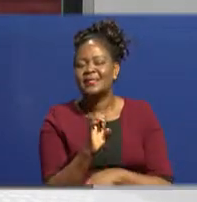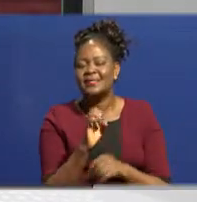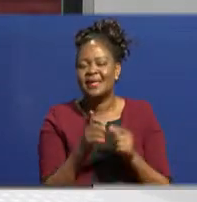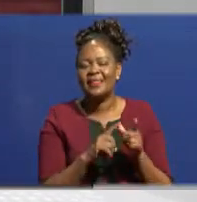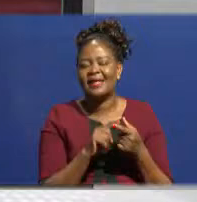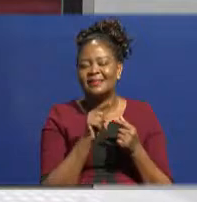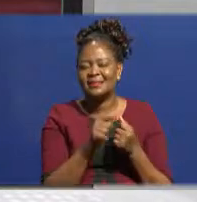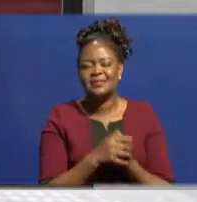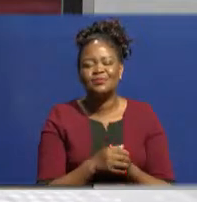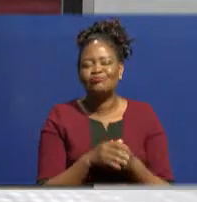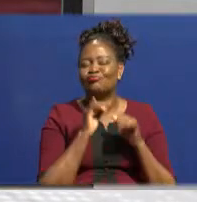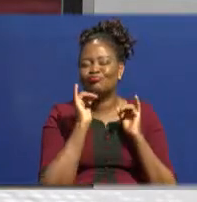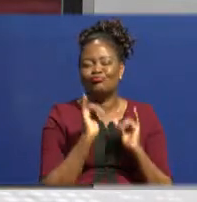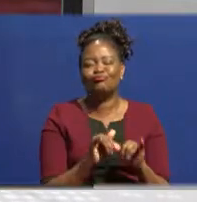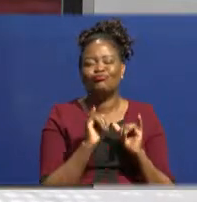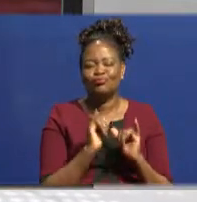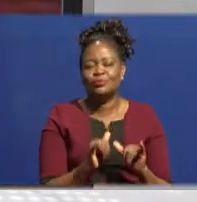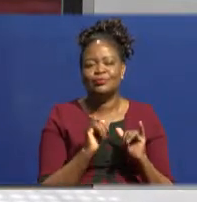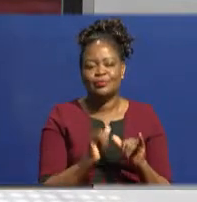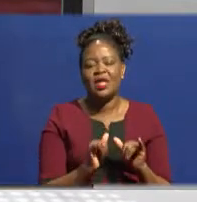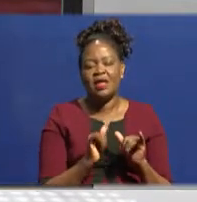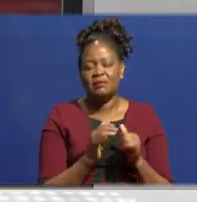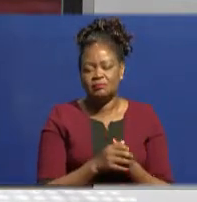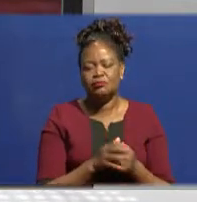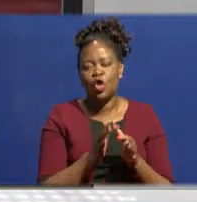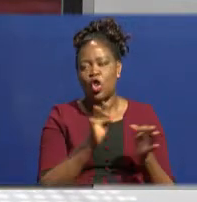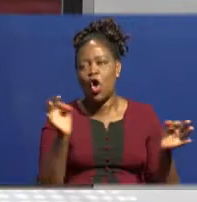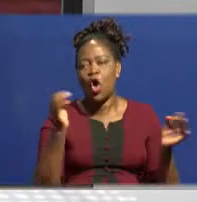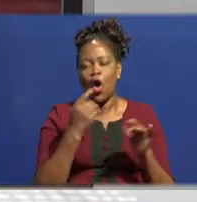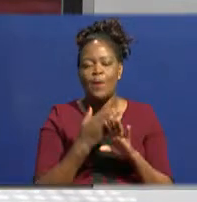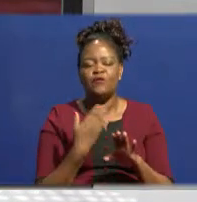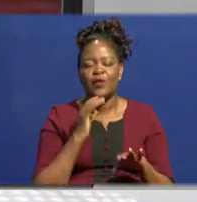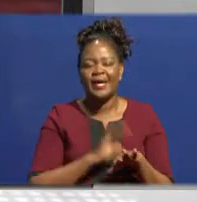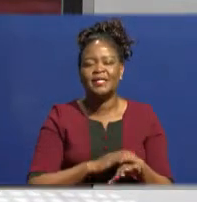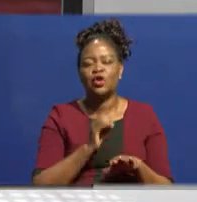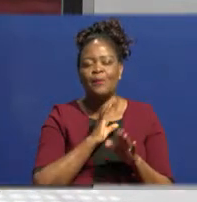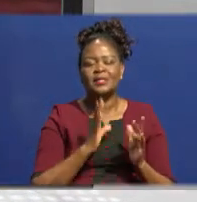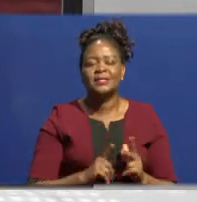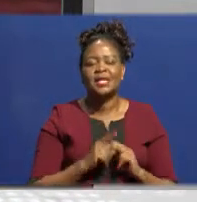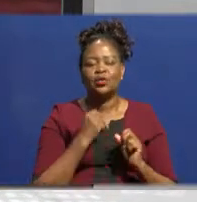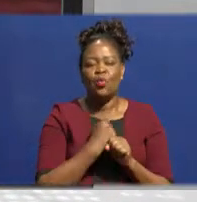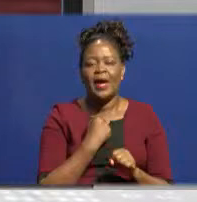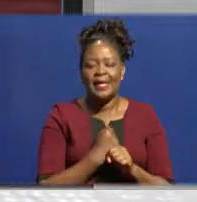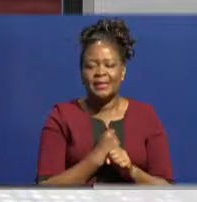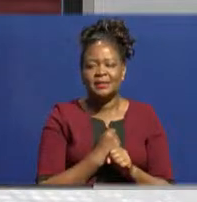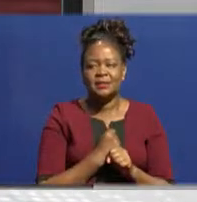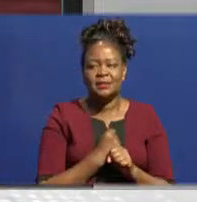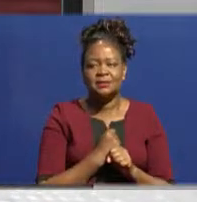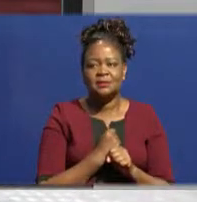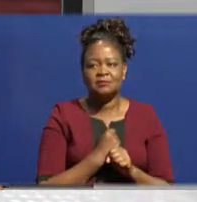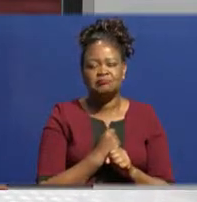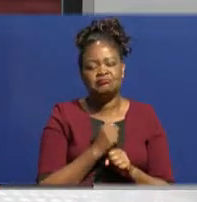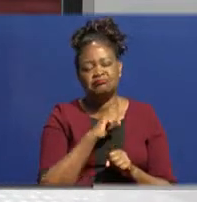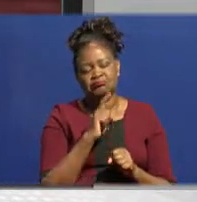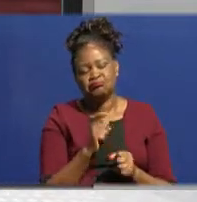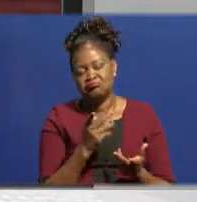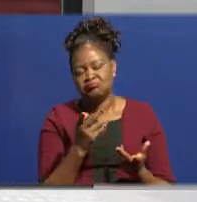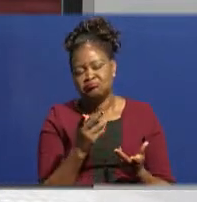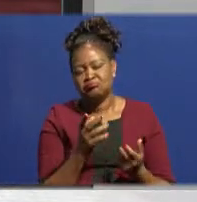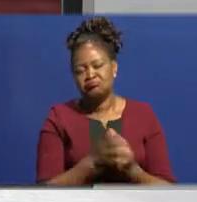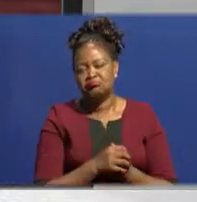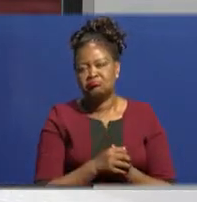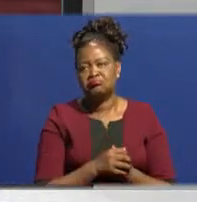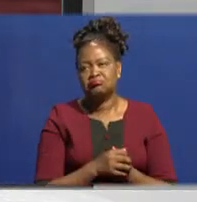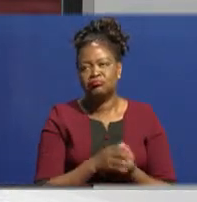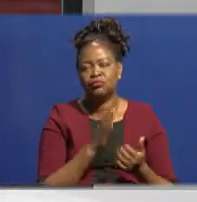number of months, if not a year, to get commissioners in office, a fully-fledged IEBC. How do we expedite this, Mheshimiwa?